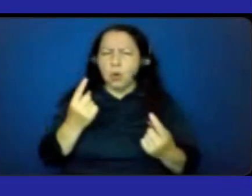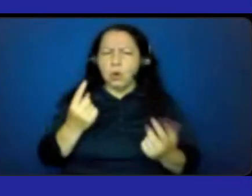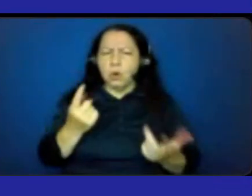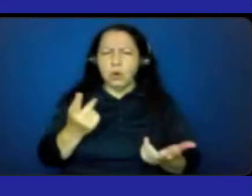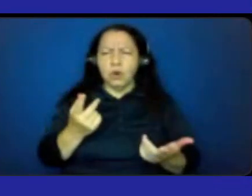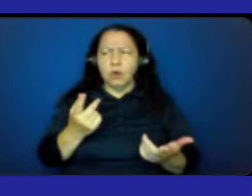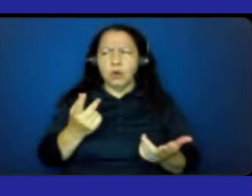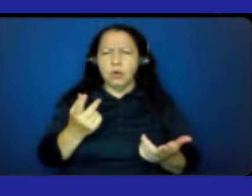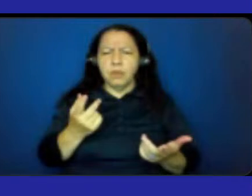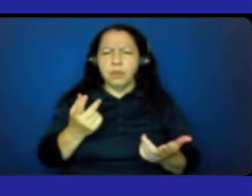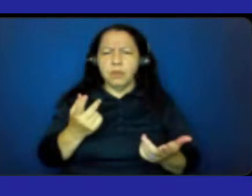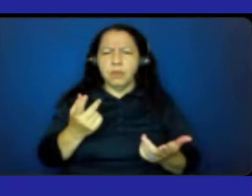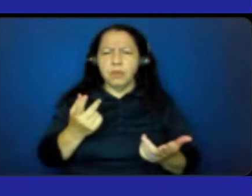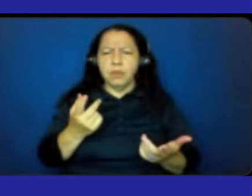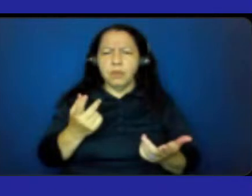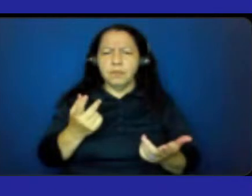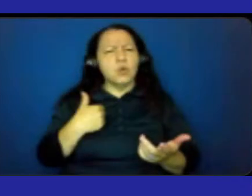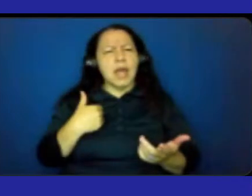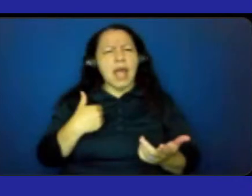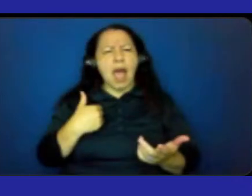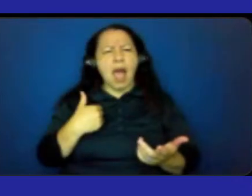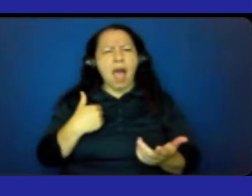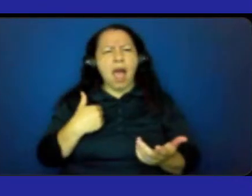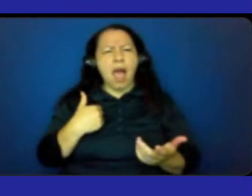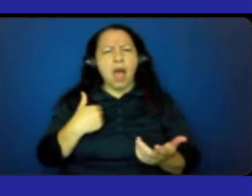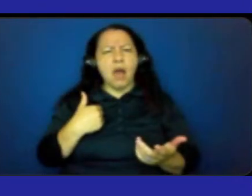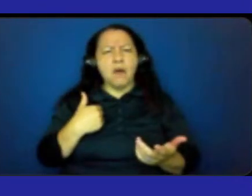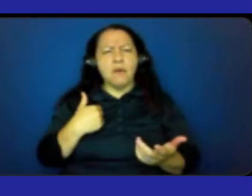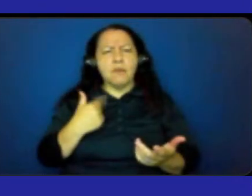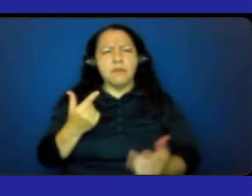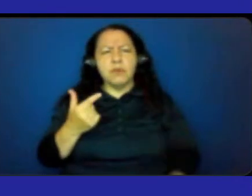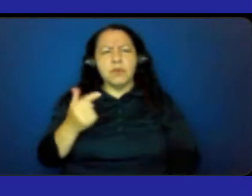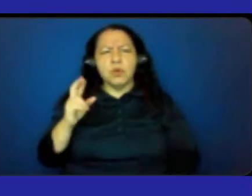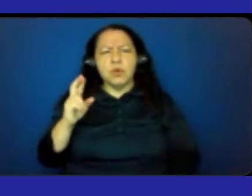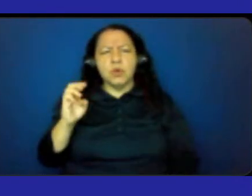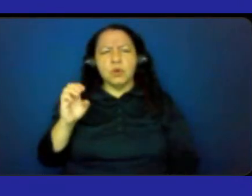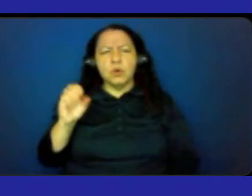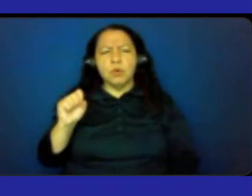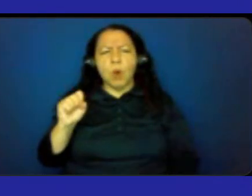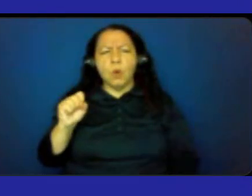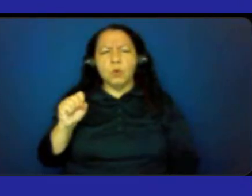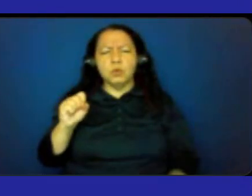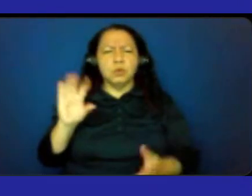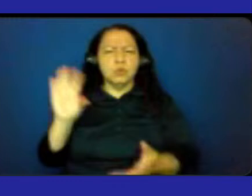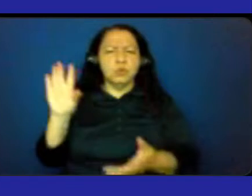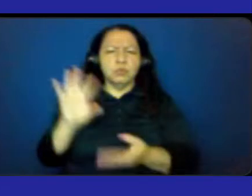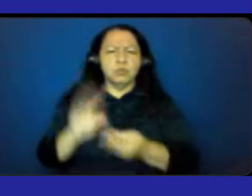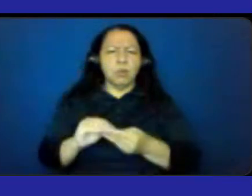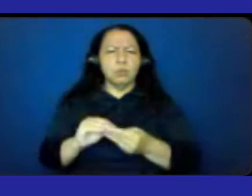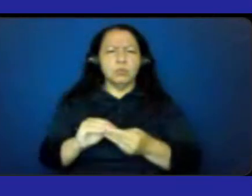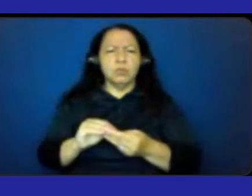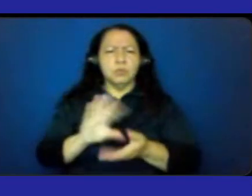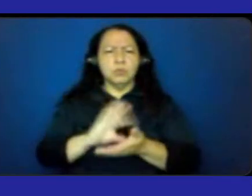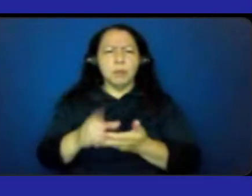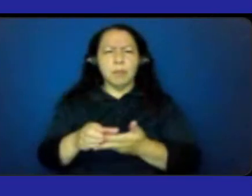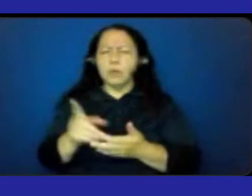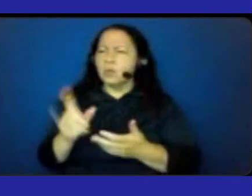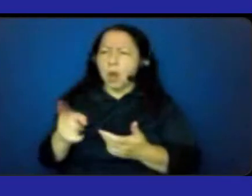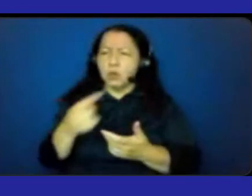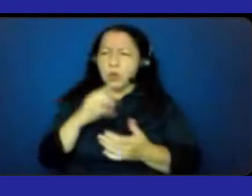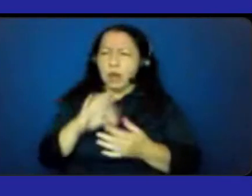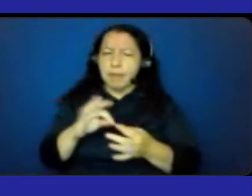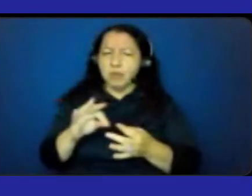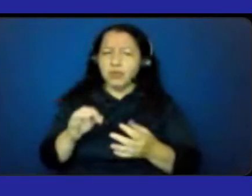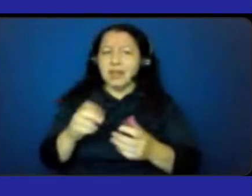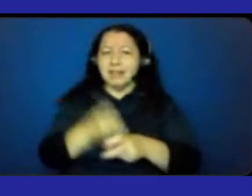have even gross numbers about, well, as you said, it's difficult